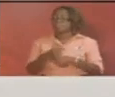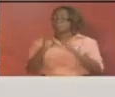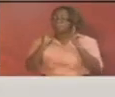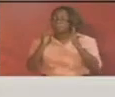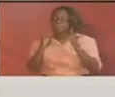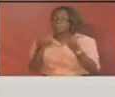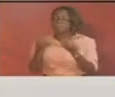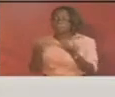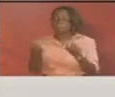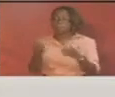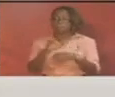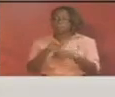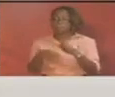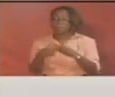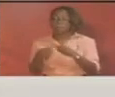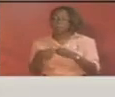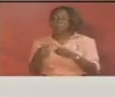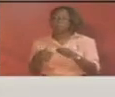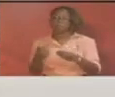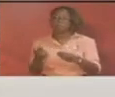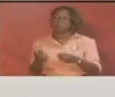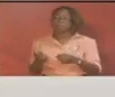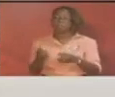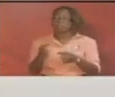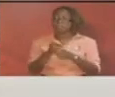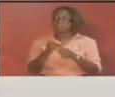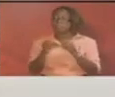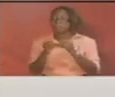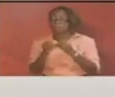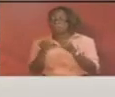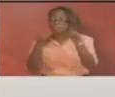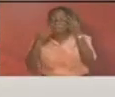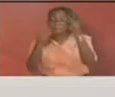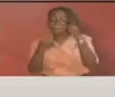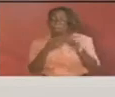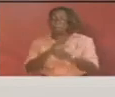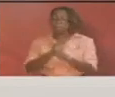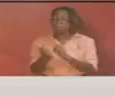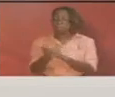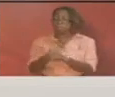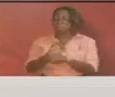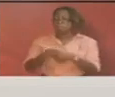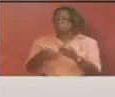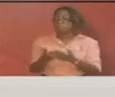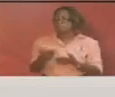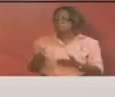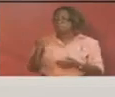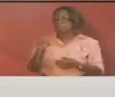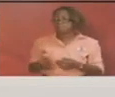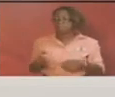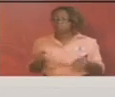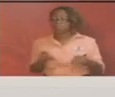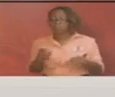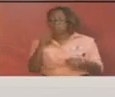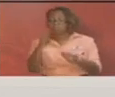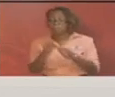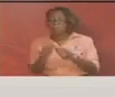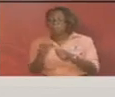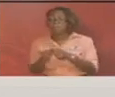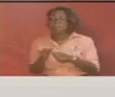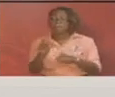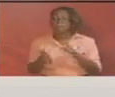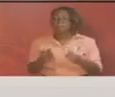on epidemiological update, all the things that we need to do. We reminded business owners, please, to remember